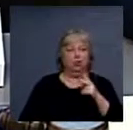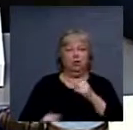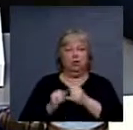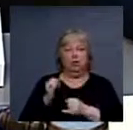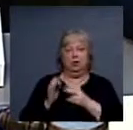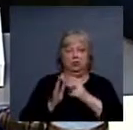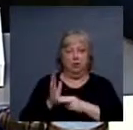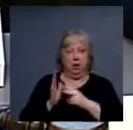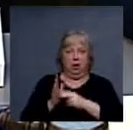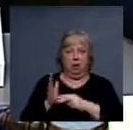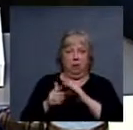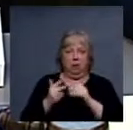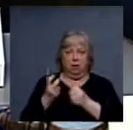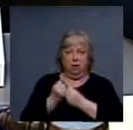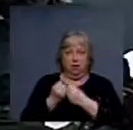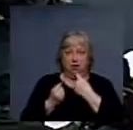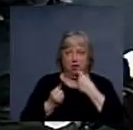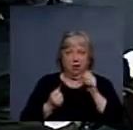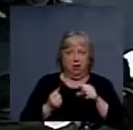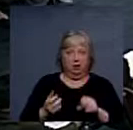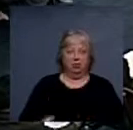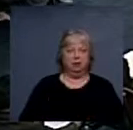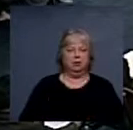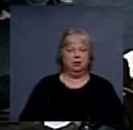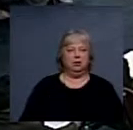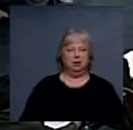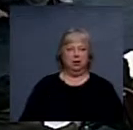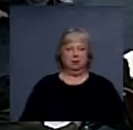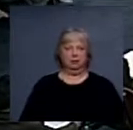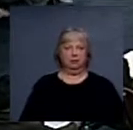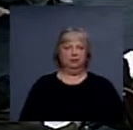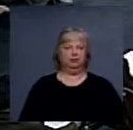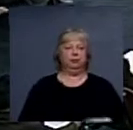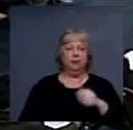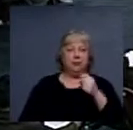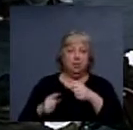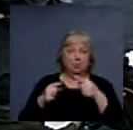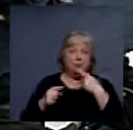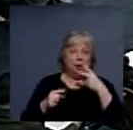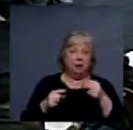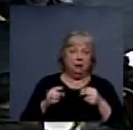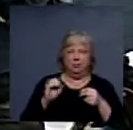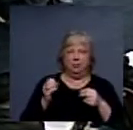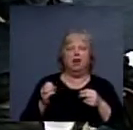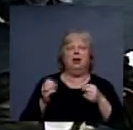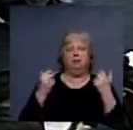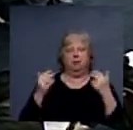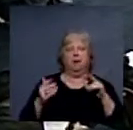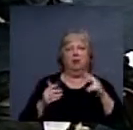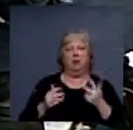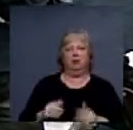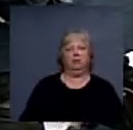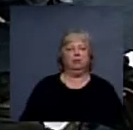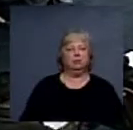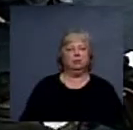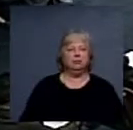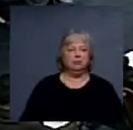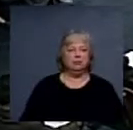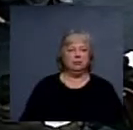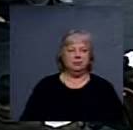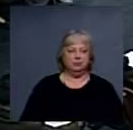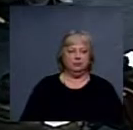on third and final reading. All in favor indicate by saying aye. Aye. Opposed, say nay. Third and final reading, please. That's the